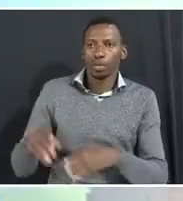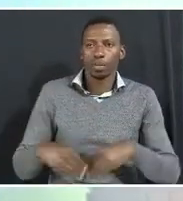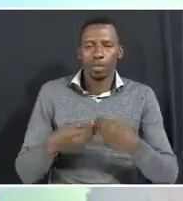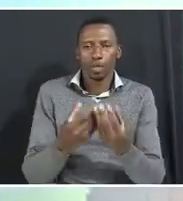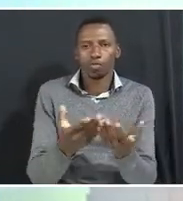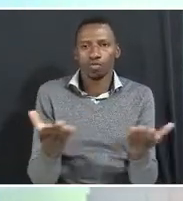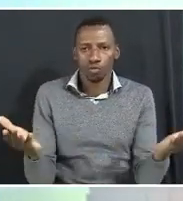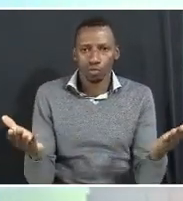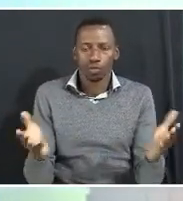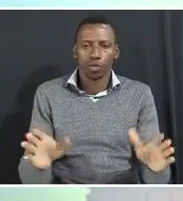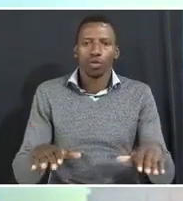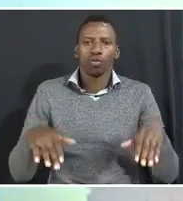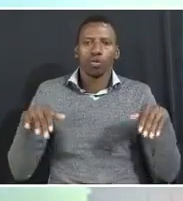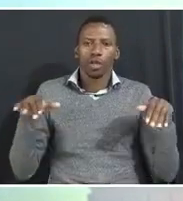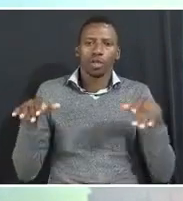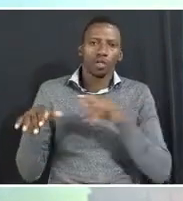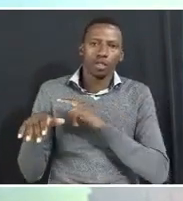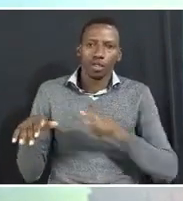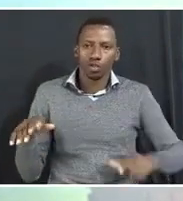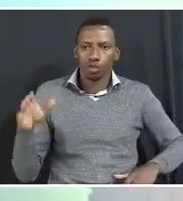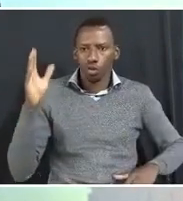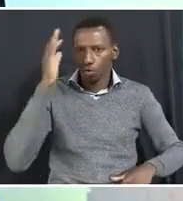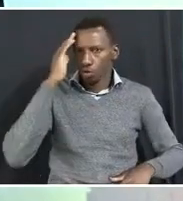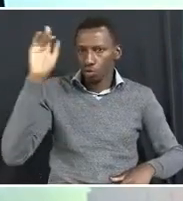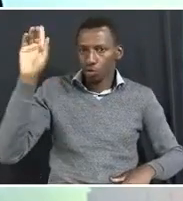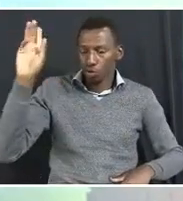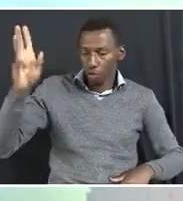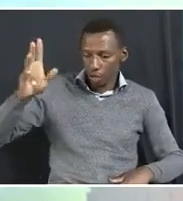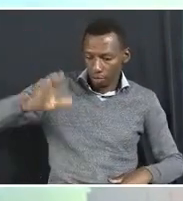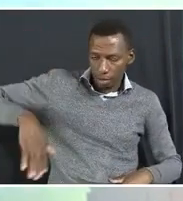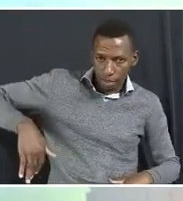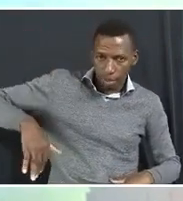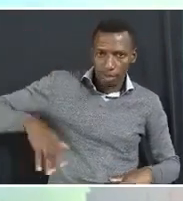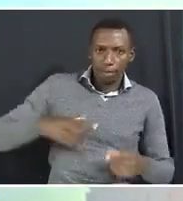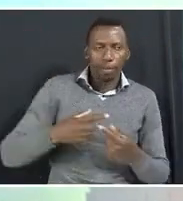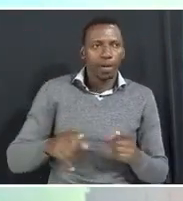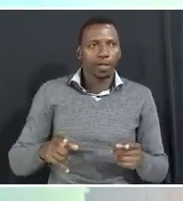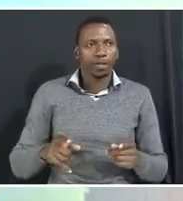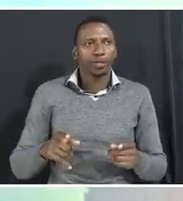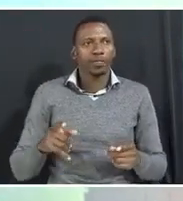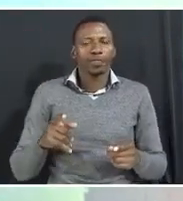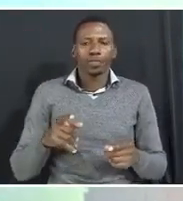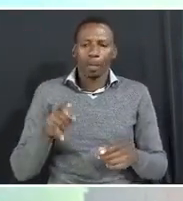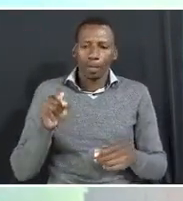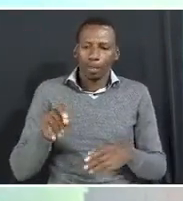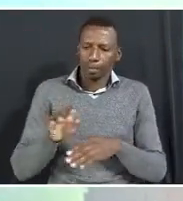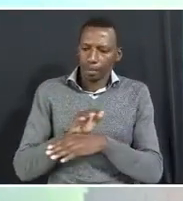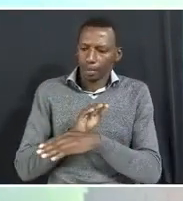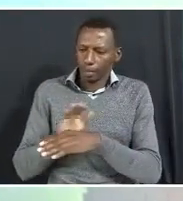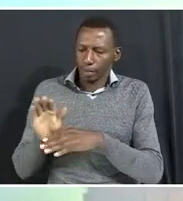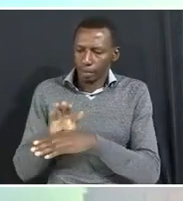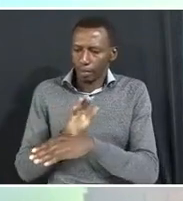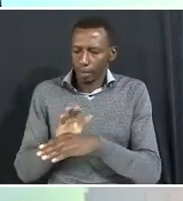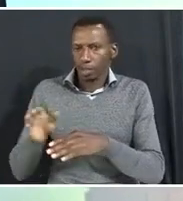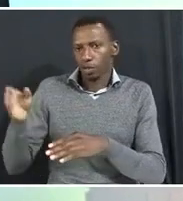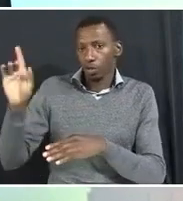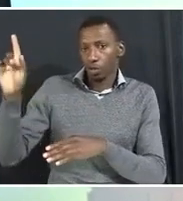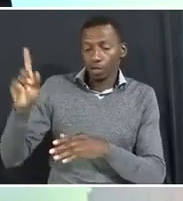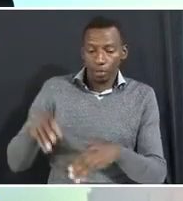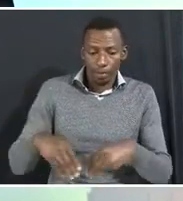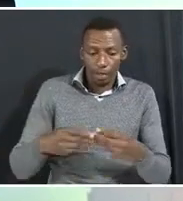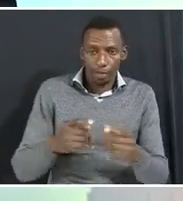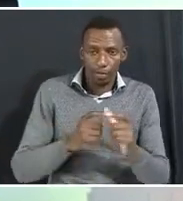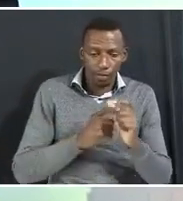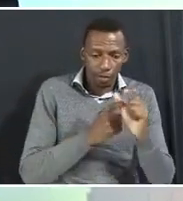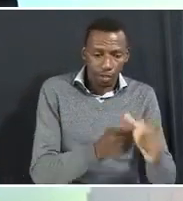Lord, knowing that he would delay, but you also need to wait for the Lord, engage with what he has entrusted